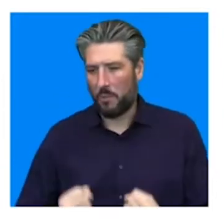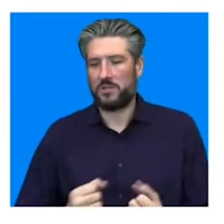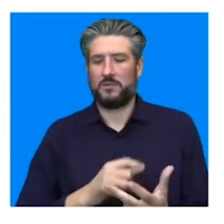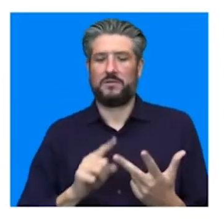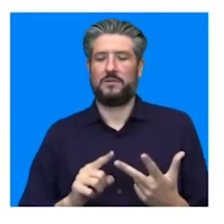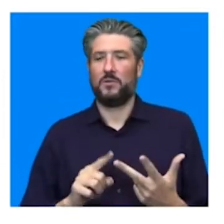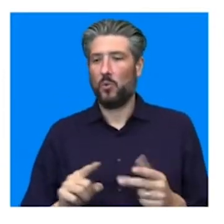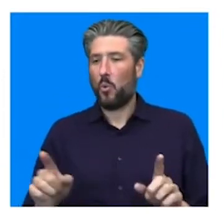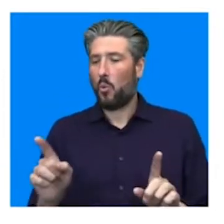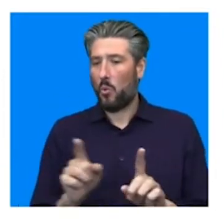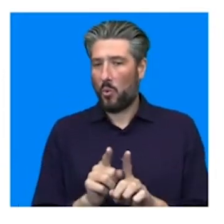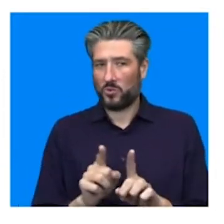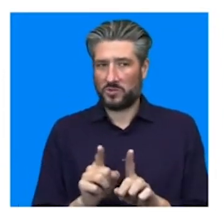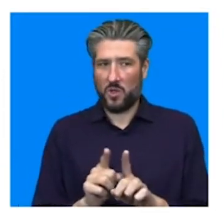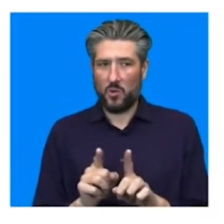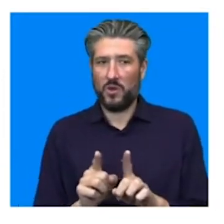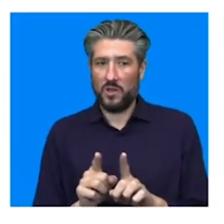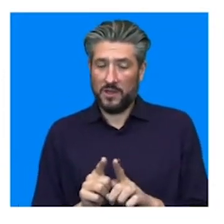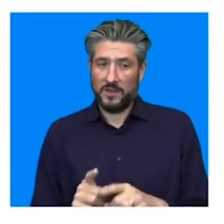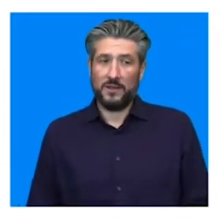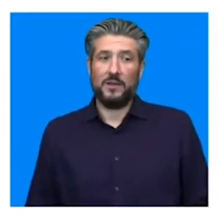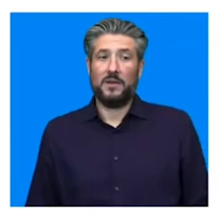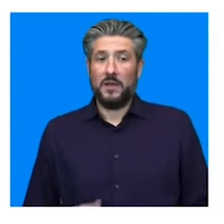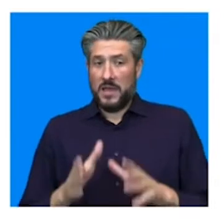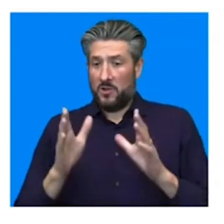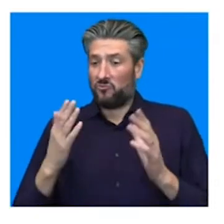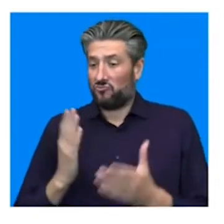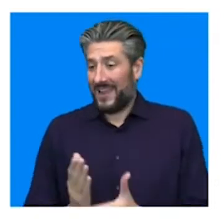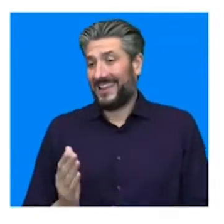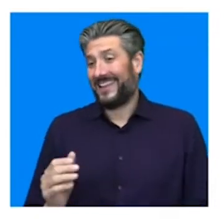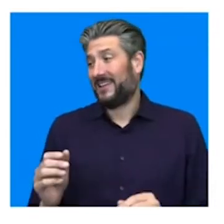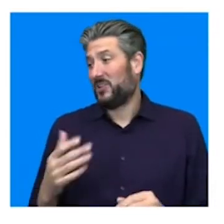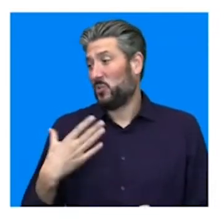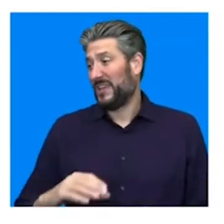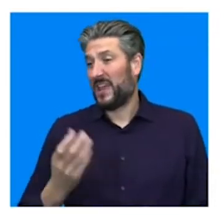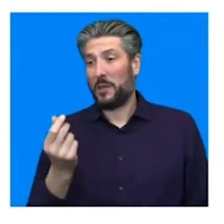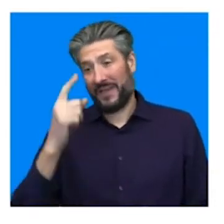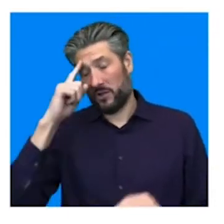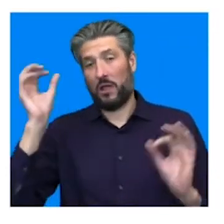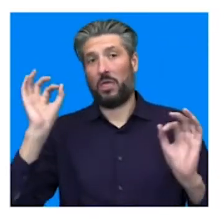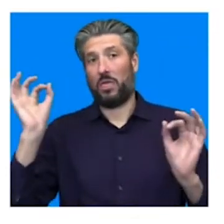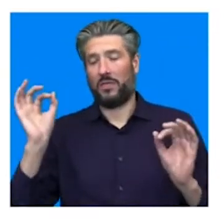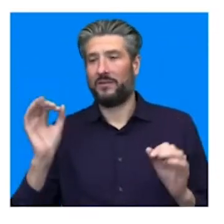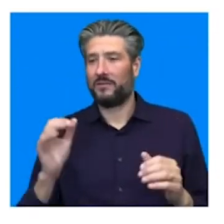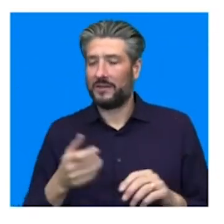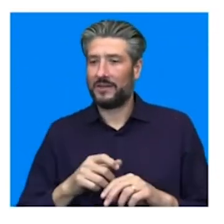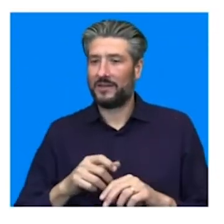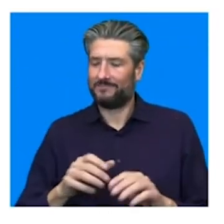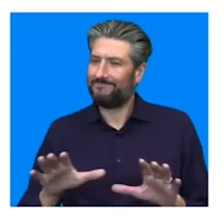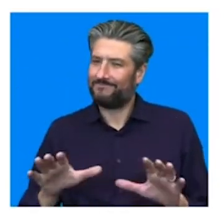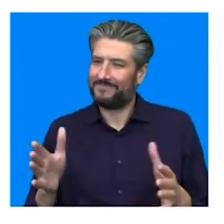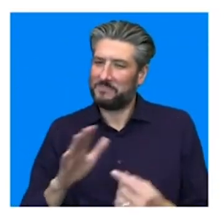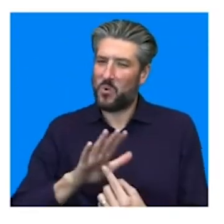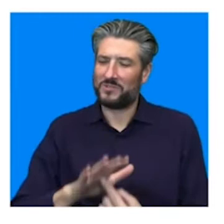probably kind of naive, because if you actually understood how difficult it was going to be, you would never dare to do it in the first place. I'm going to try and